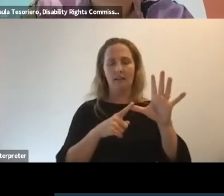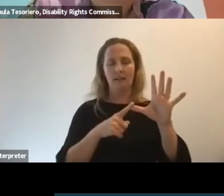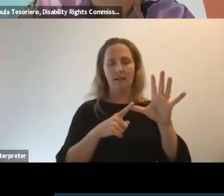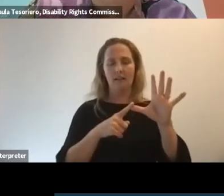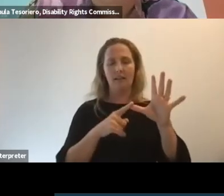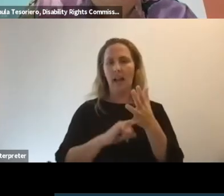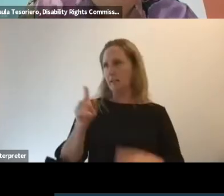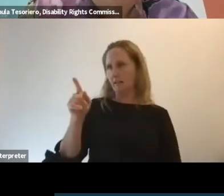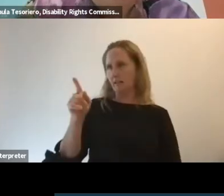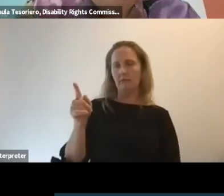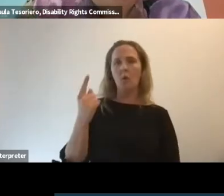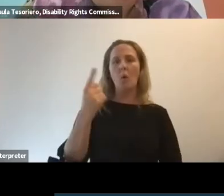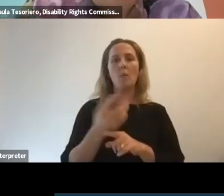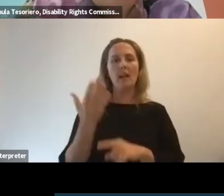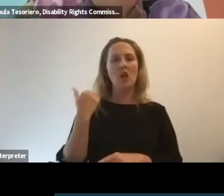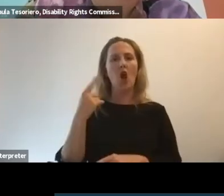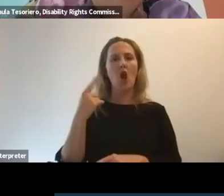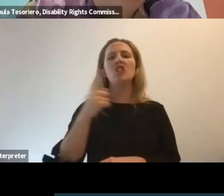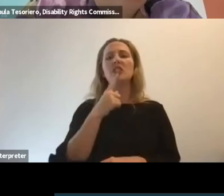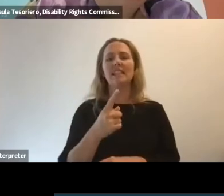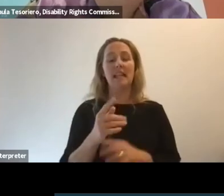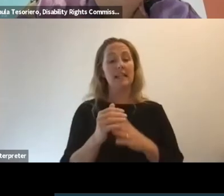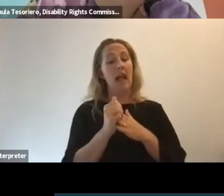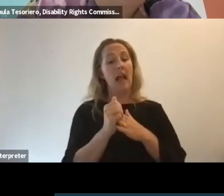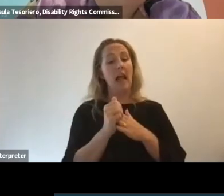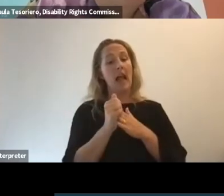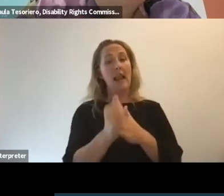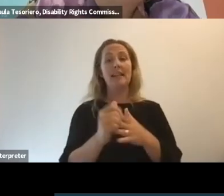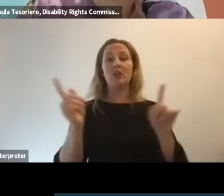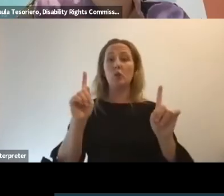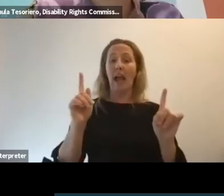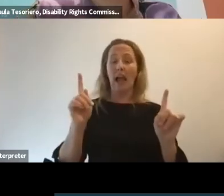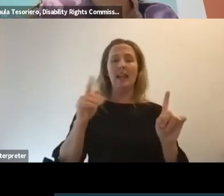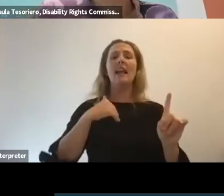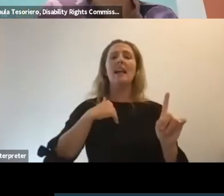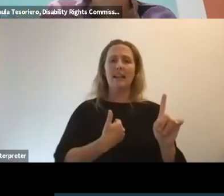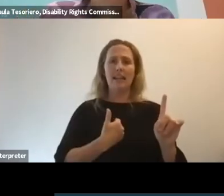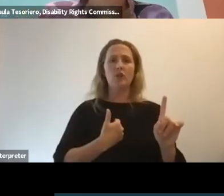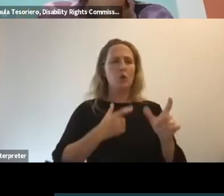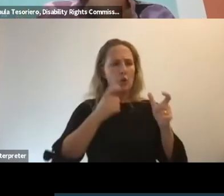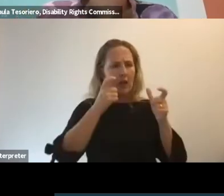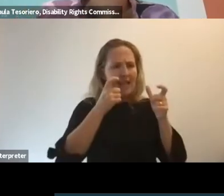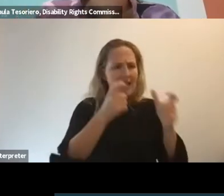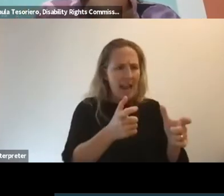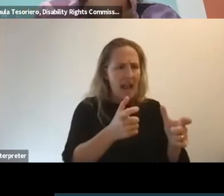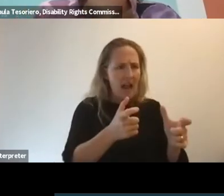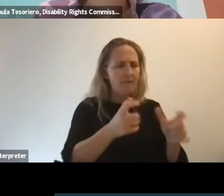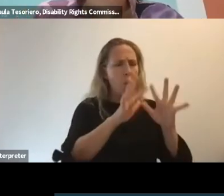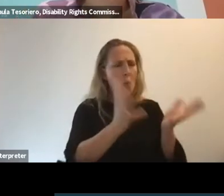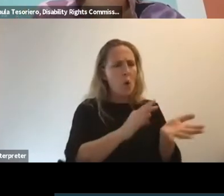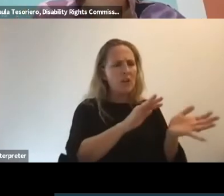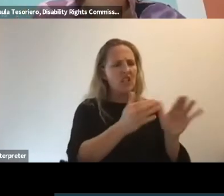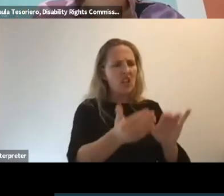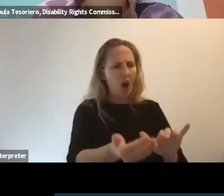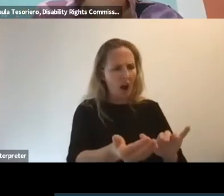hospice for the world that is dying and the midwives for the world that is coming into being. And that women